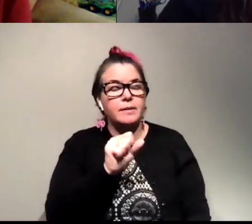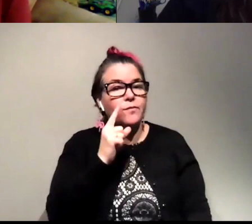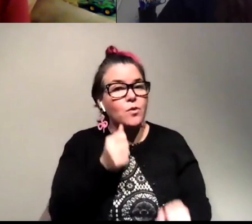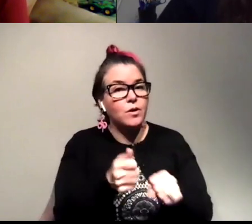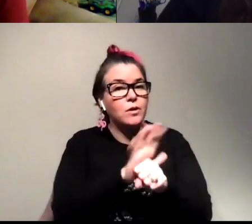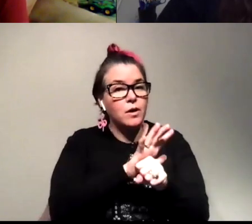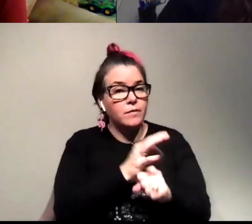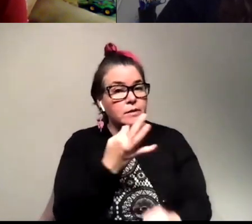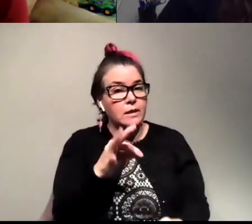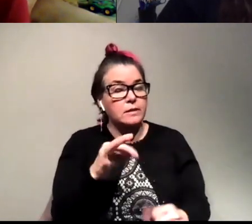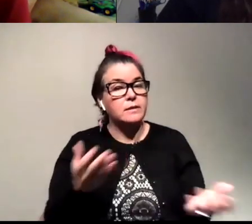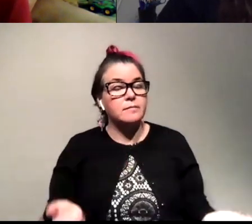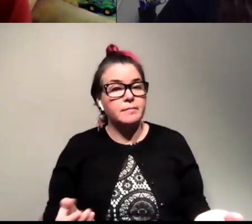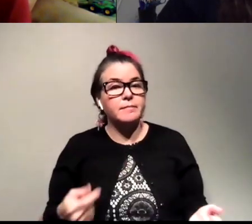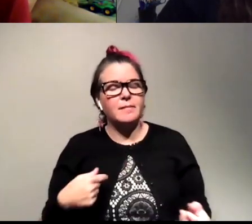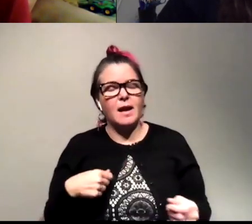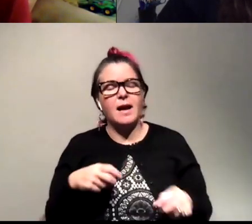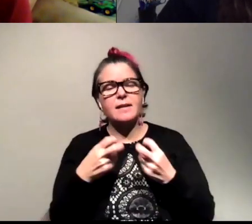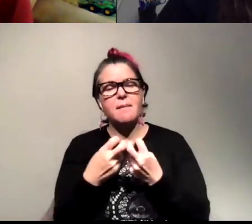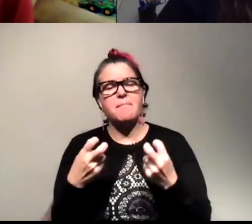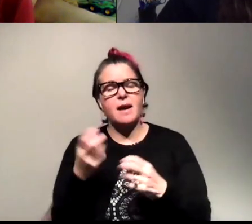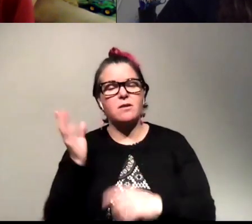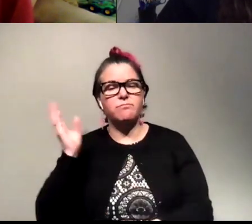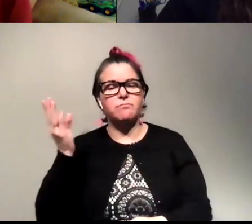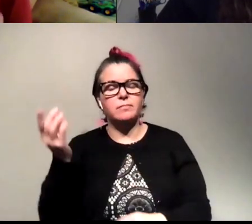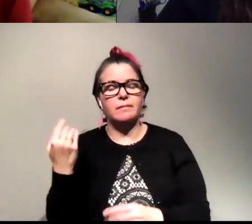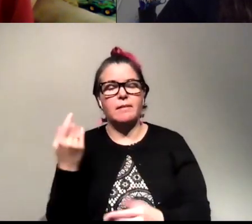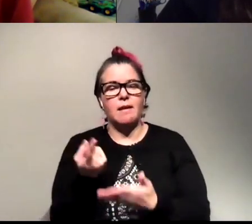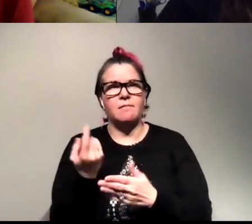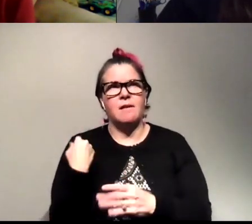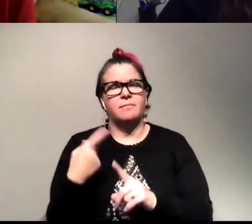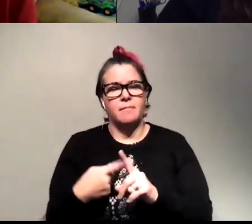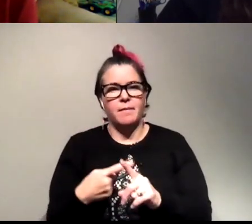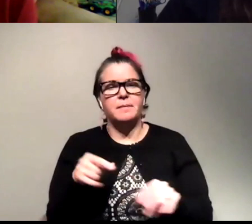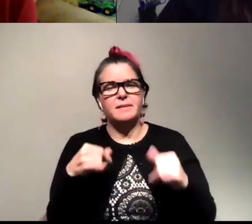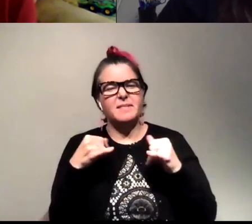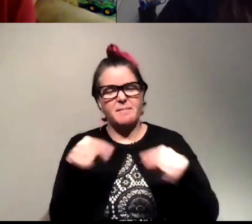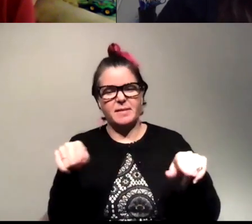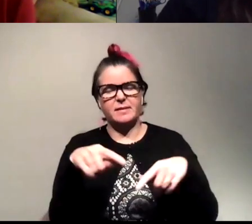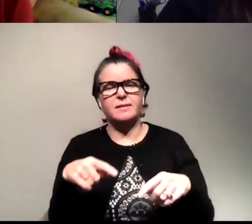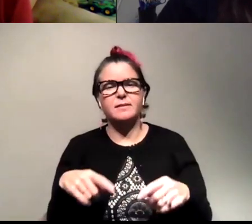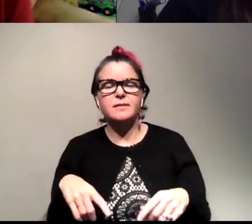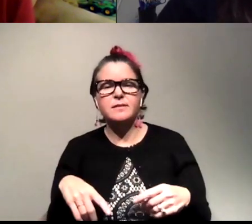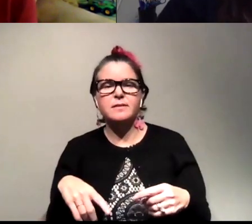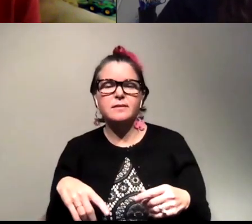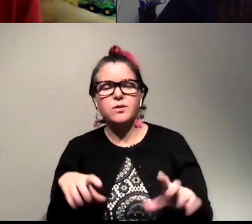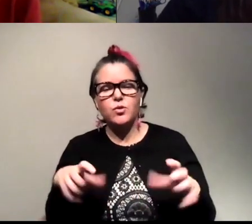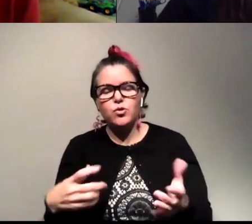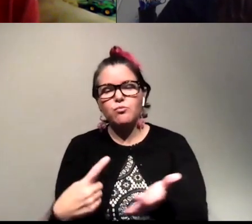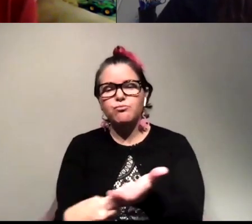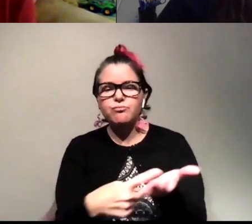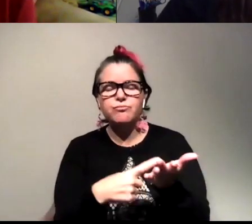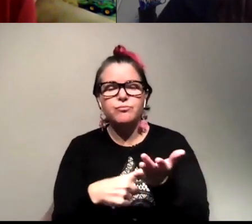COVID-19. I did a panel last month, similar to this, like just a group discussion with